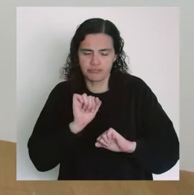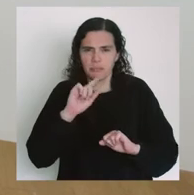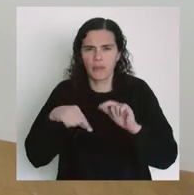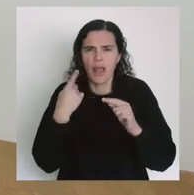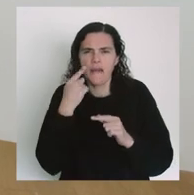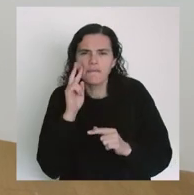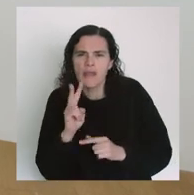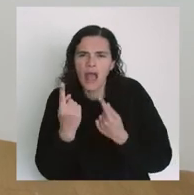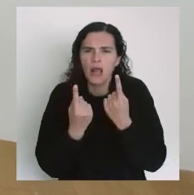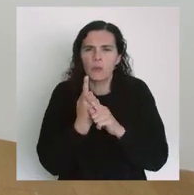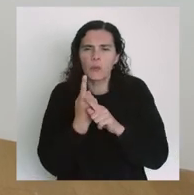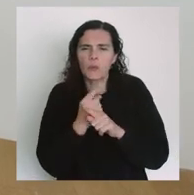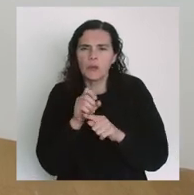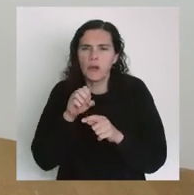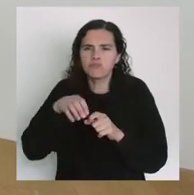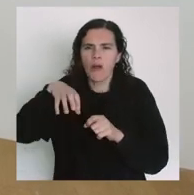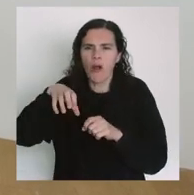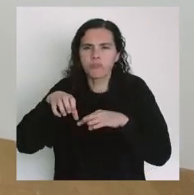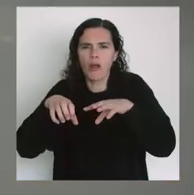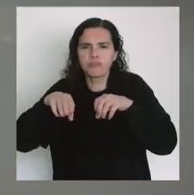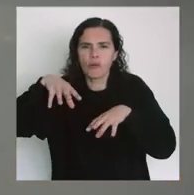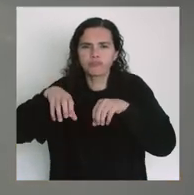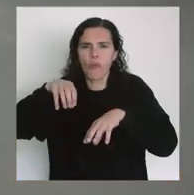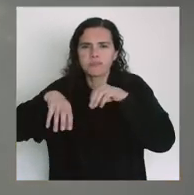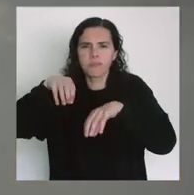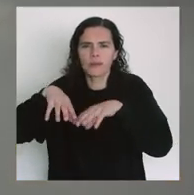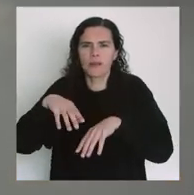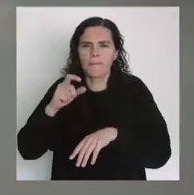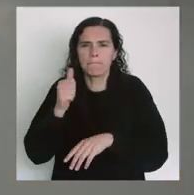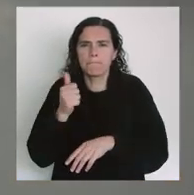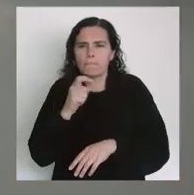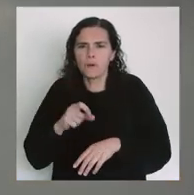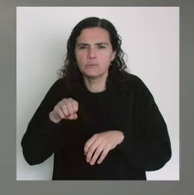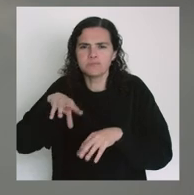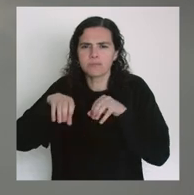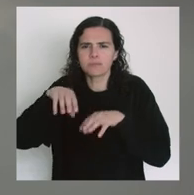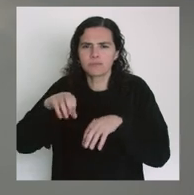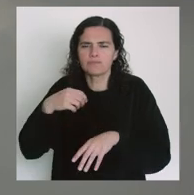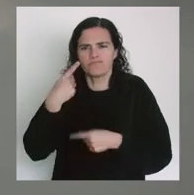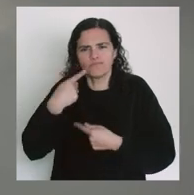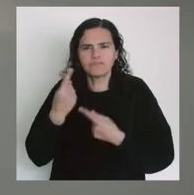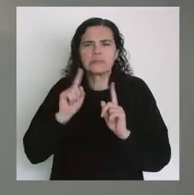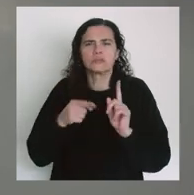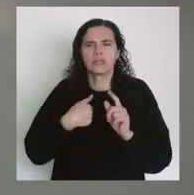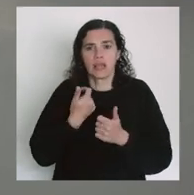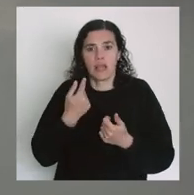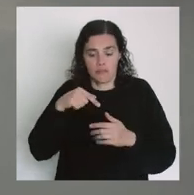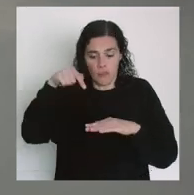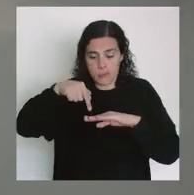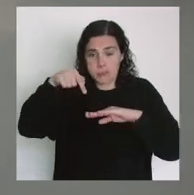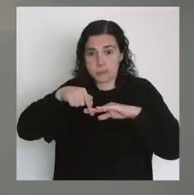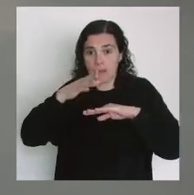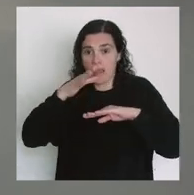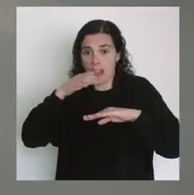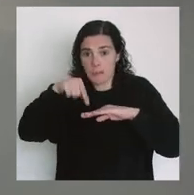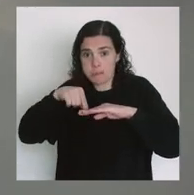you see something, bubbles, bronze bubble, that suggests that actually underwater